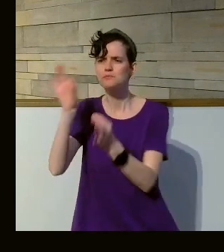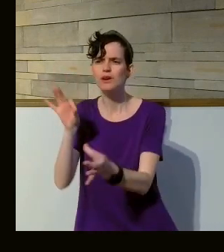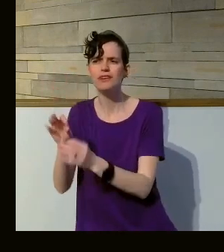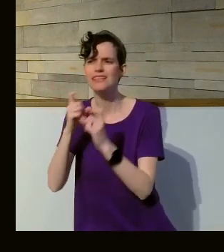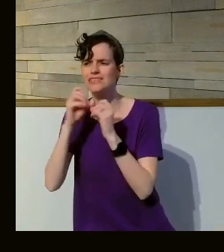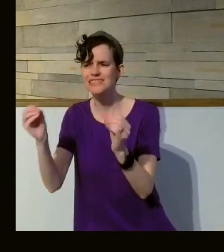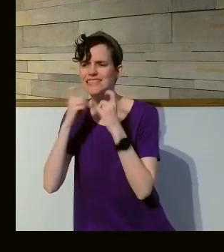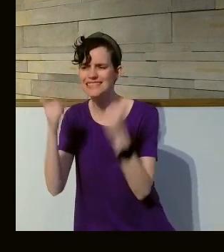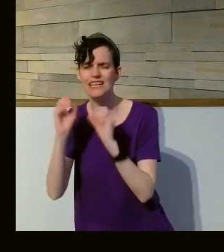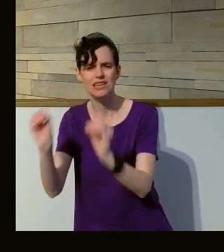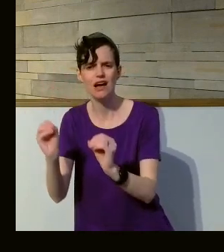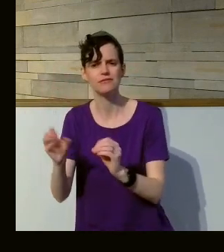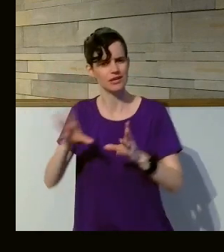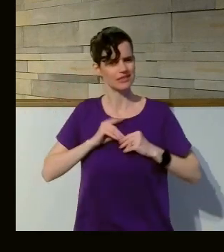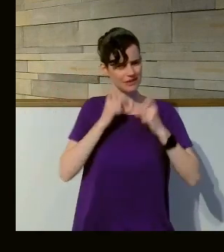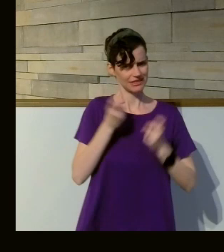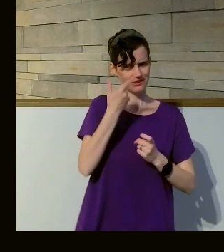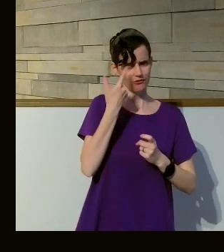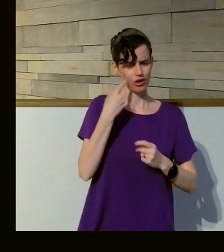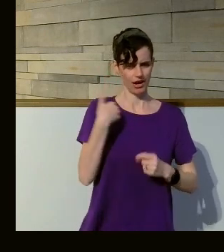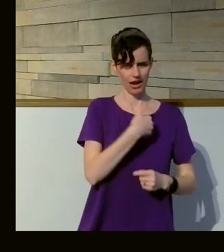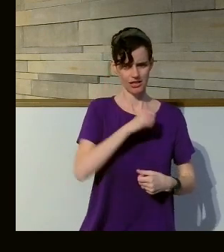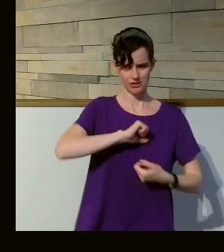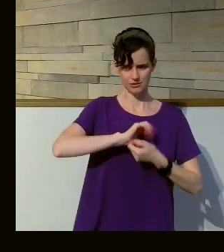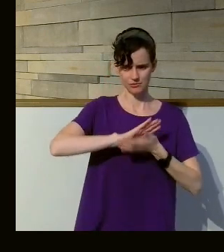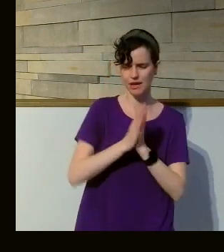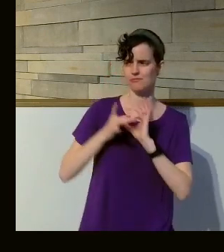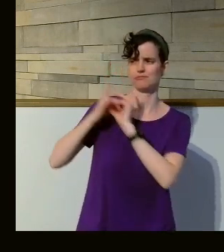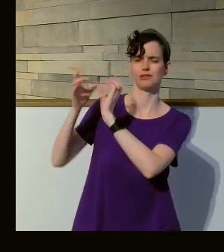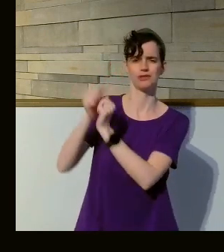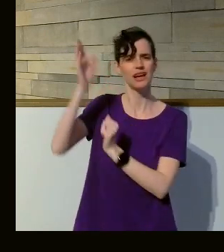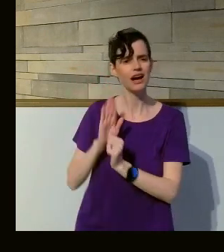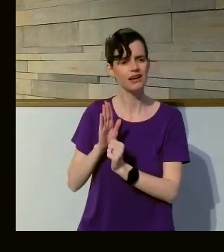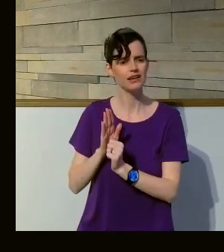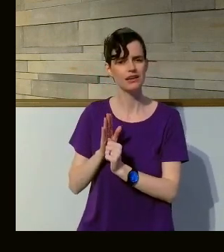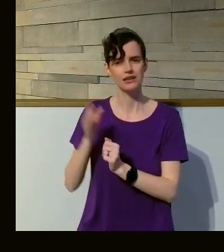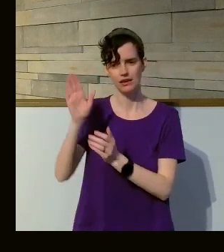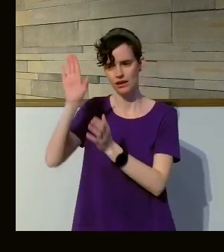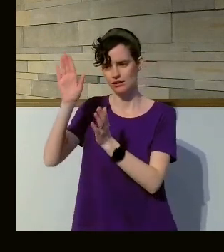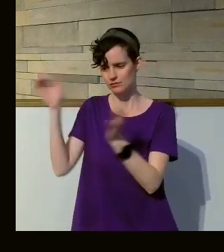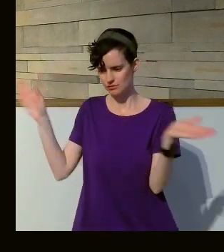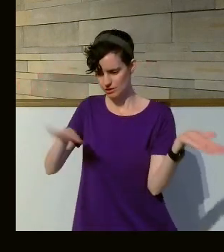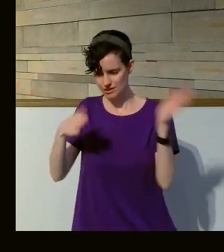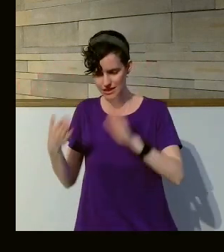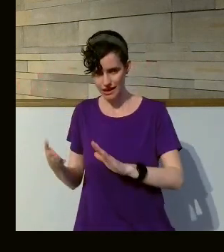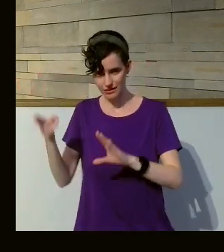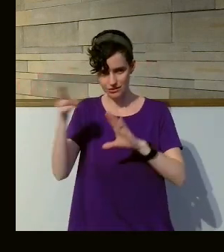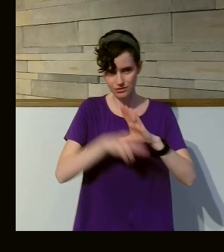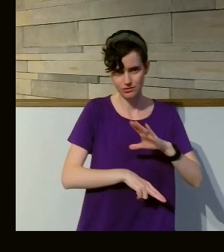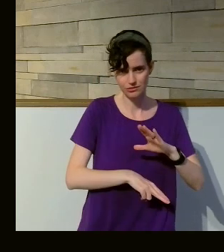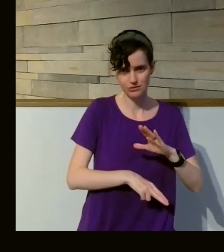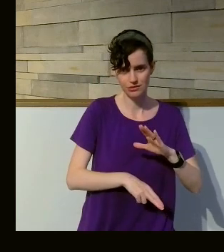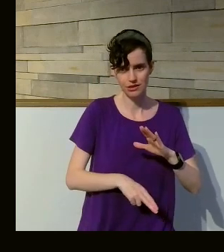you and I could become the righteousness of God. And so that as he died on the cross and placed in that tomb, death didn't have a hold on him